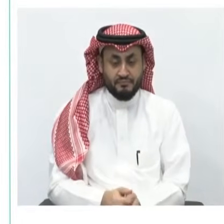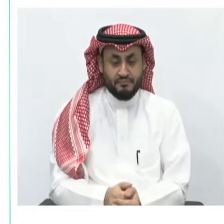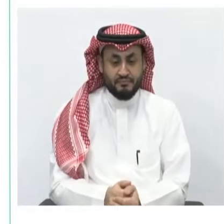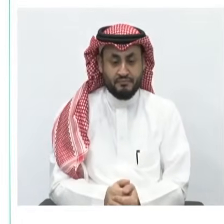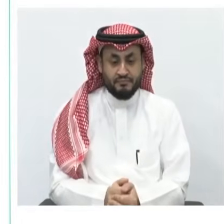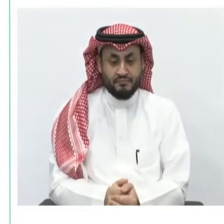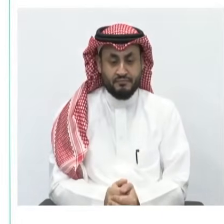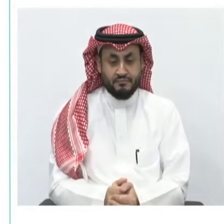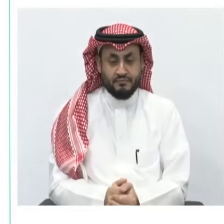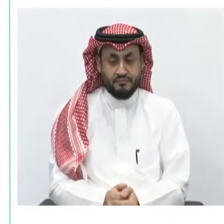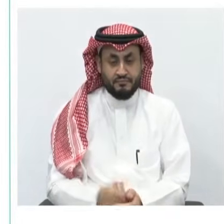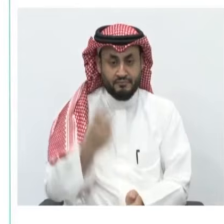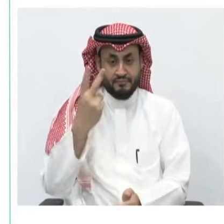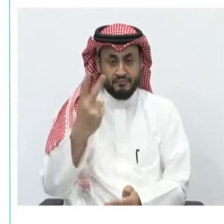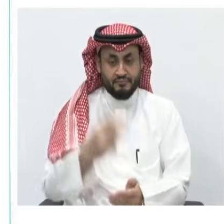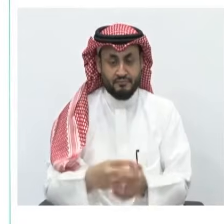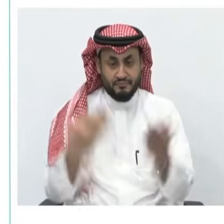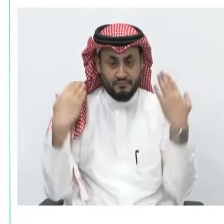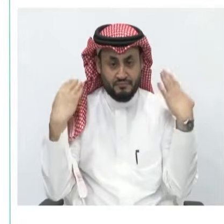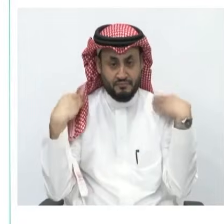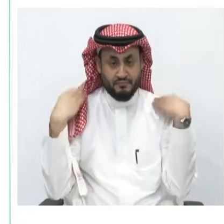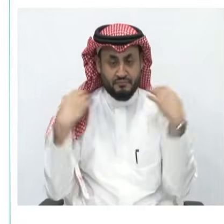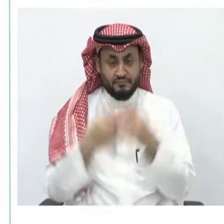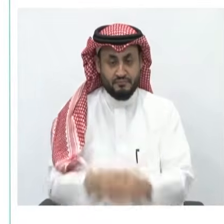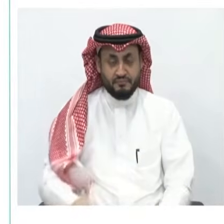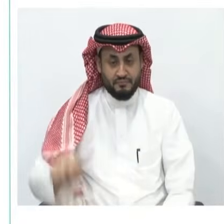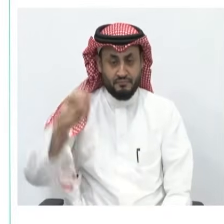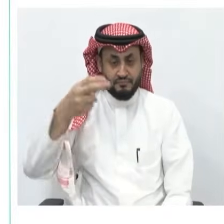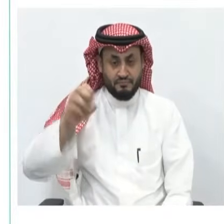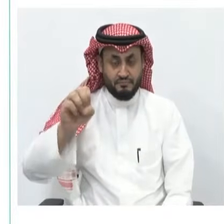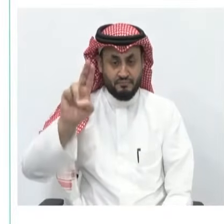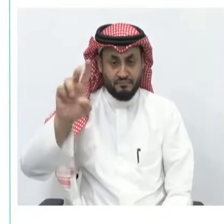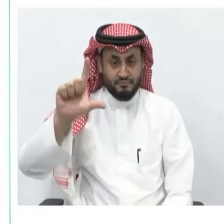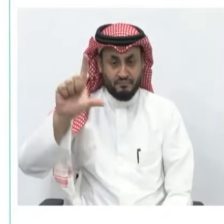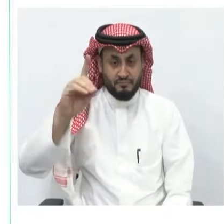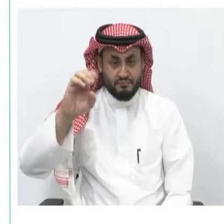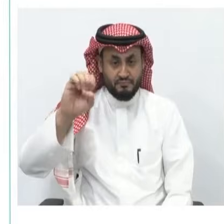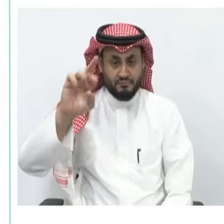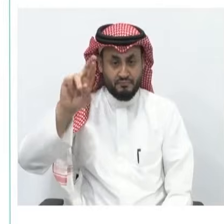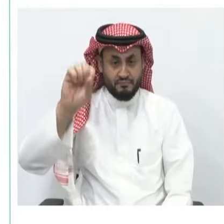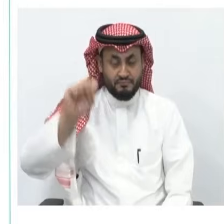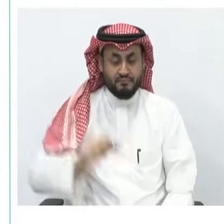Shoulders, shoulders,